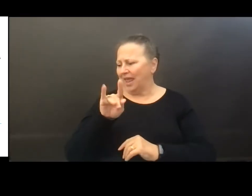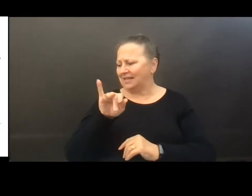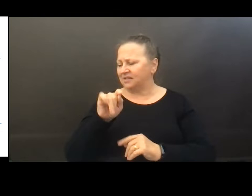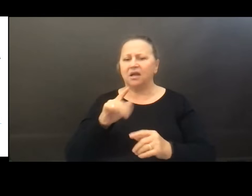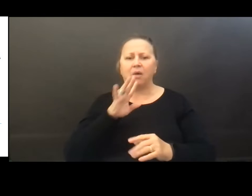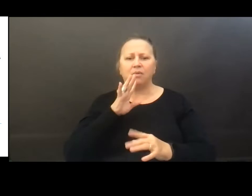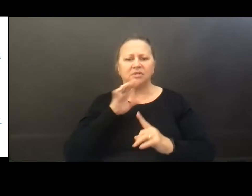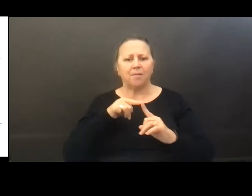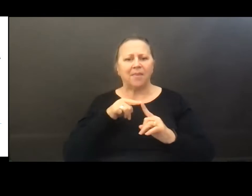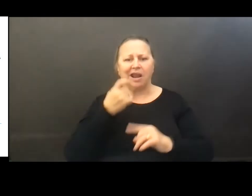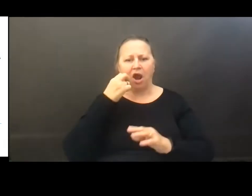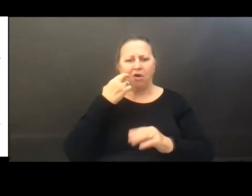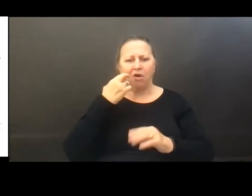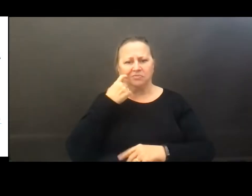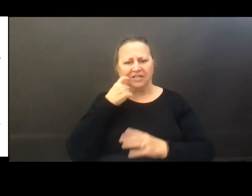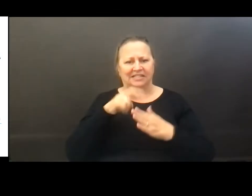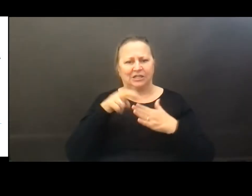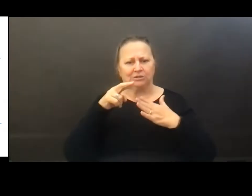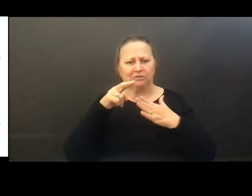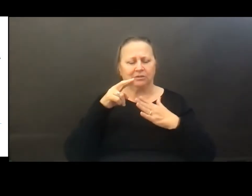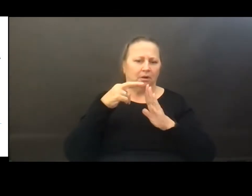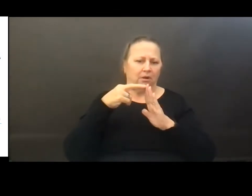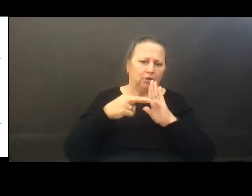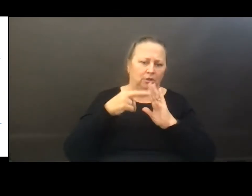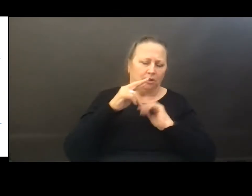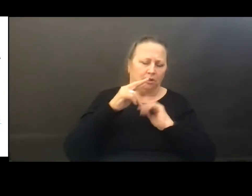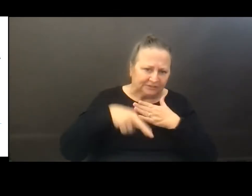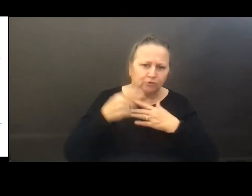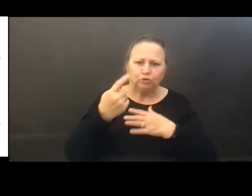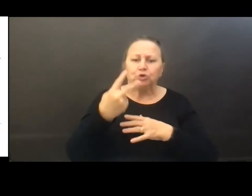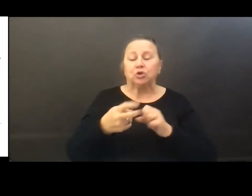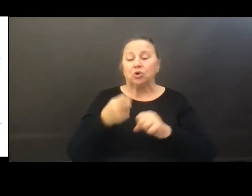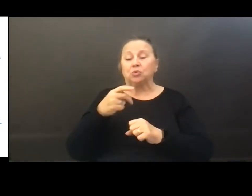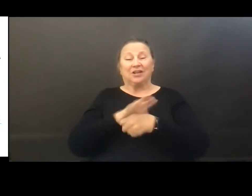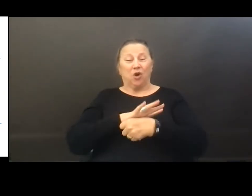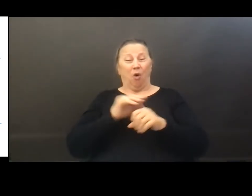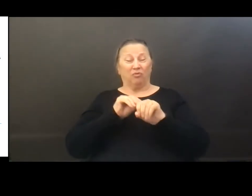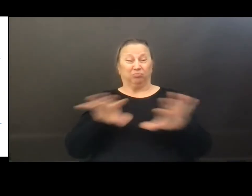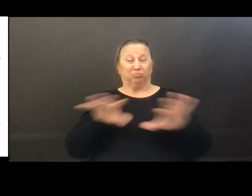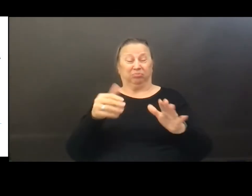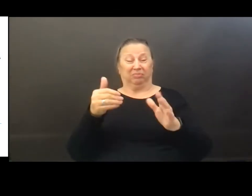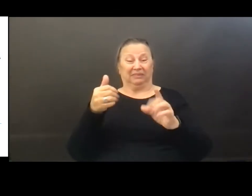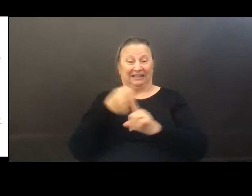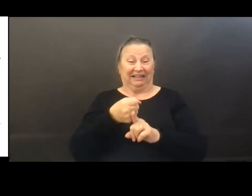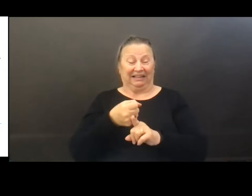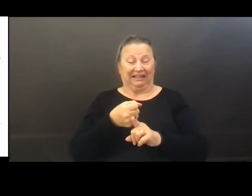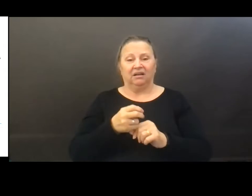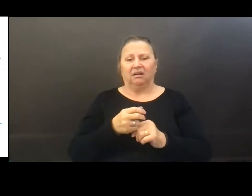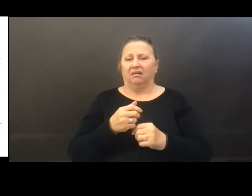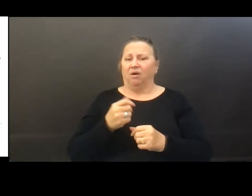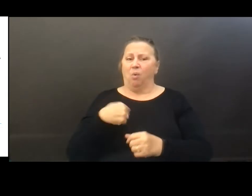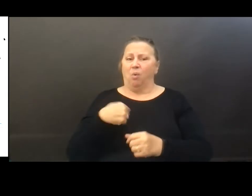last 2 years of the pandemic. So when the pandemic hit, of course, we had to go through